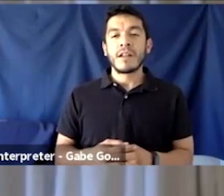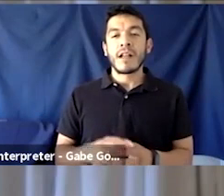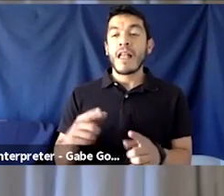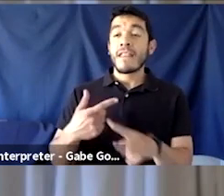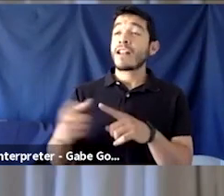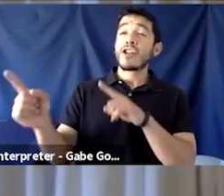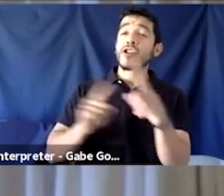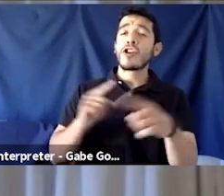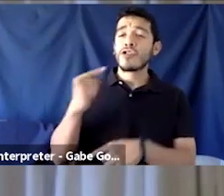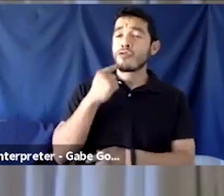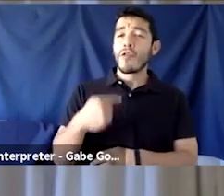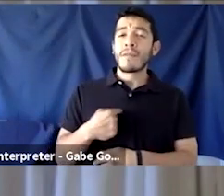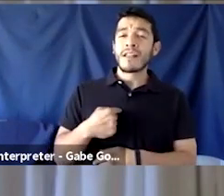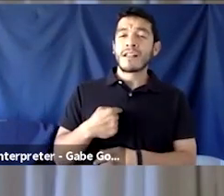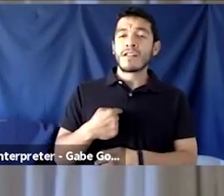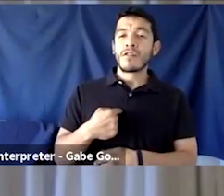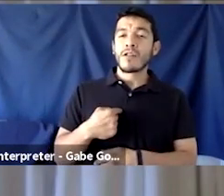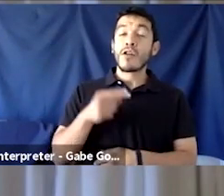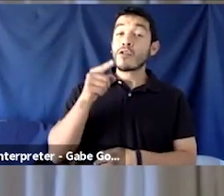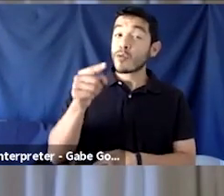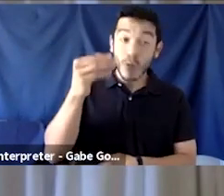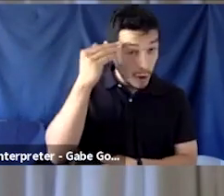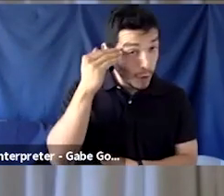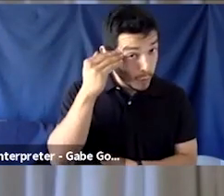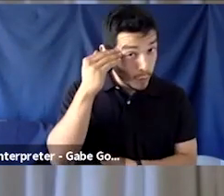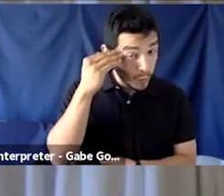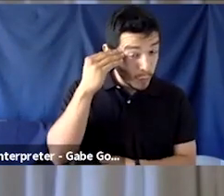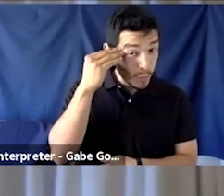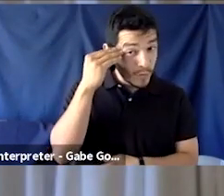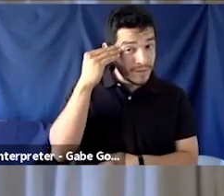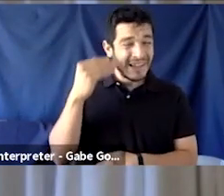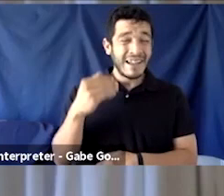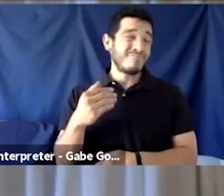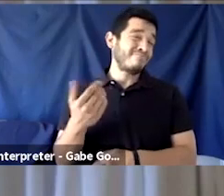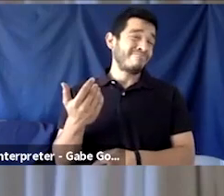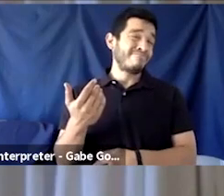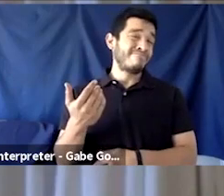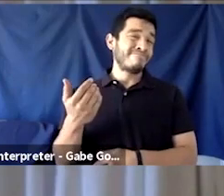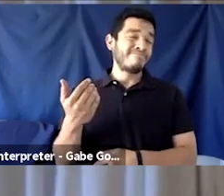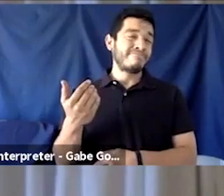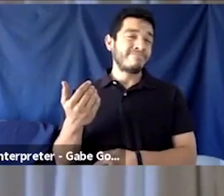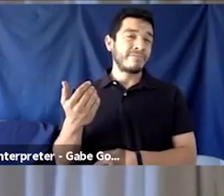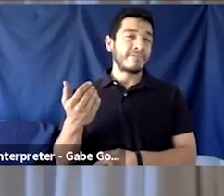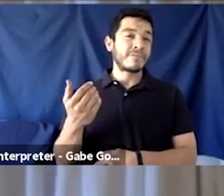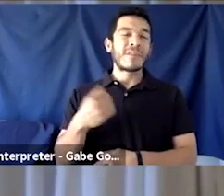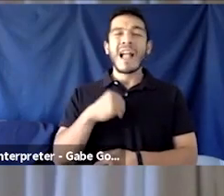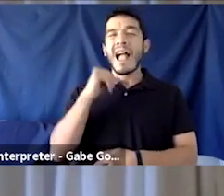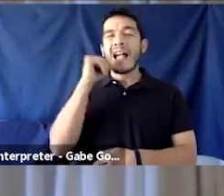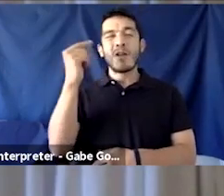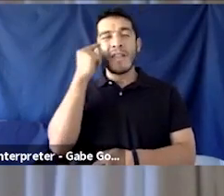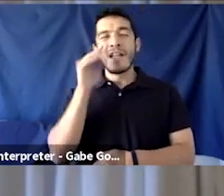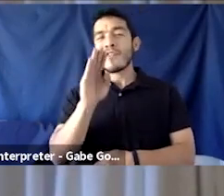me that, well, you know, I just don't think that your accent is